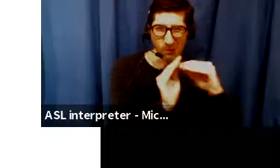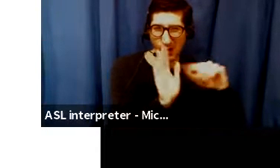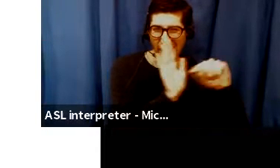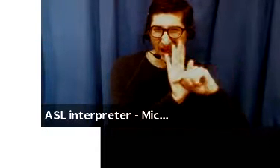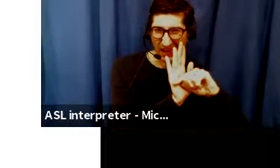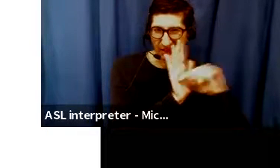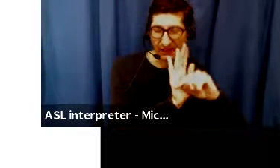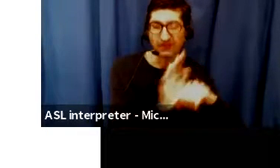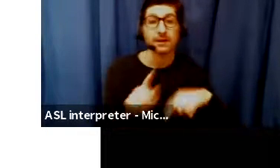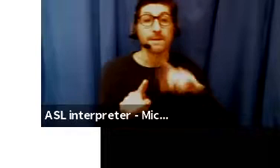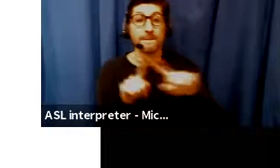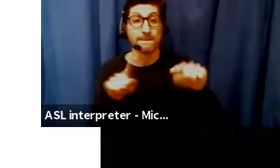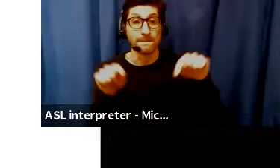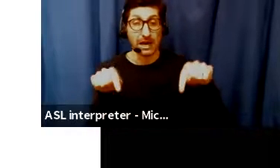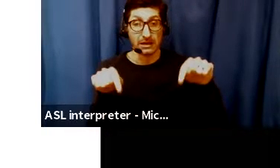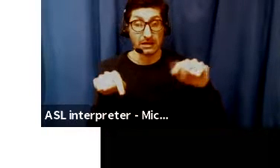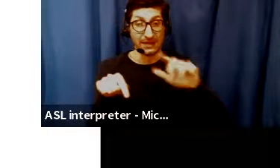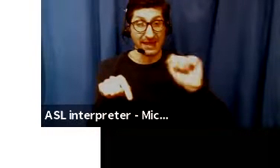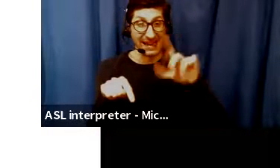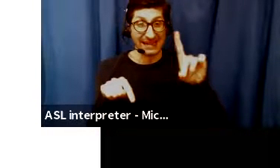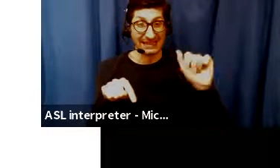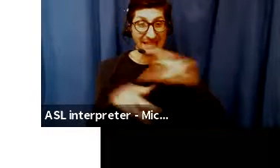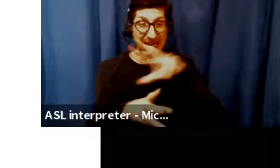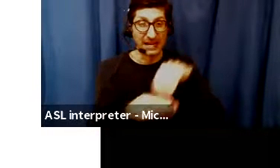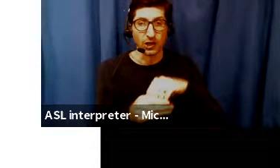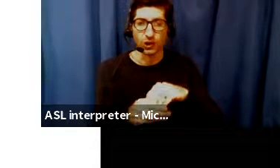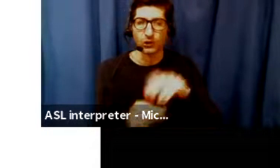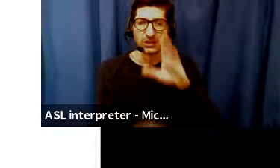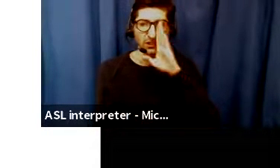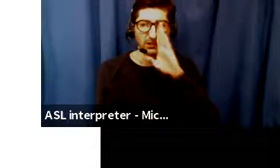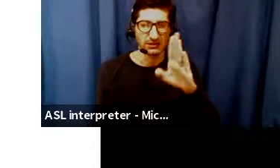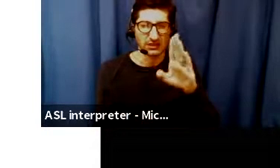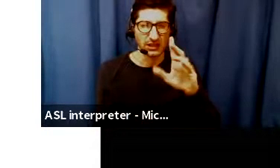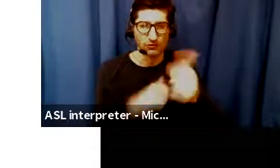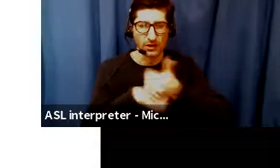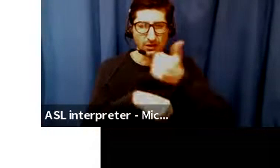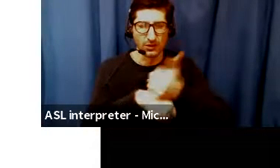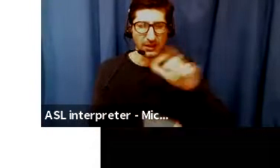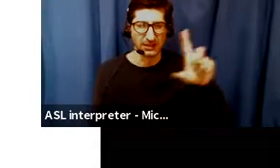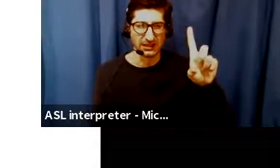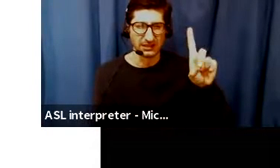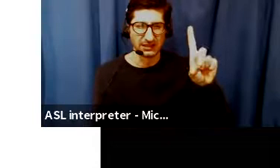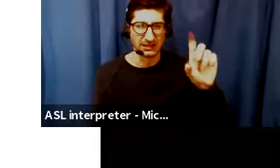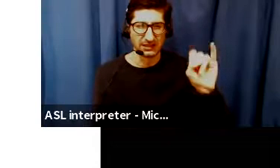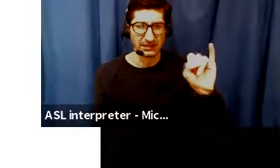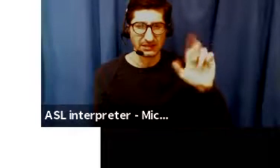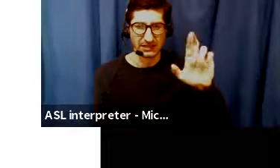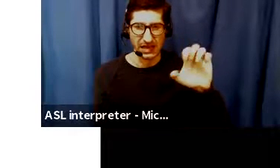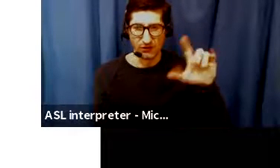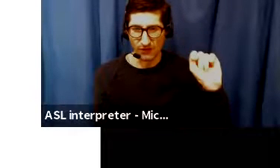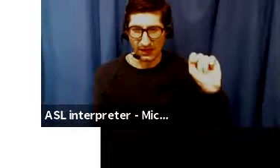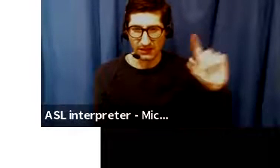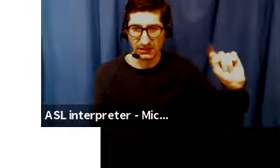ADA that's called direct threat. And this is, again, an excerpt from the regulations.